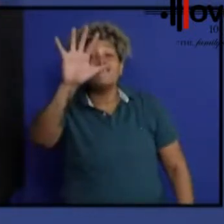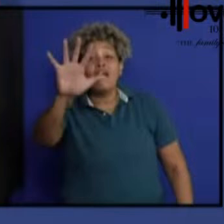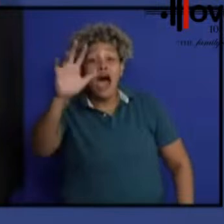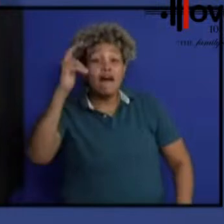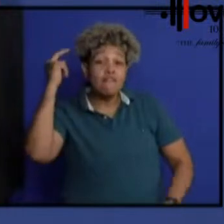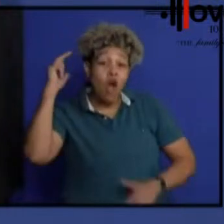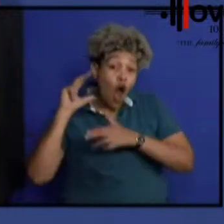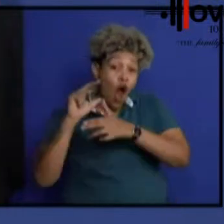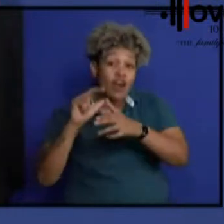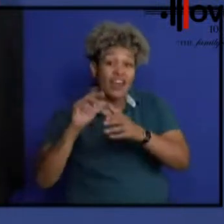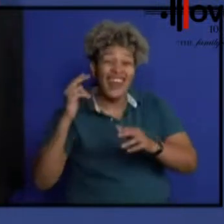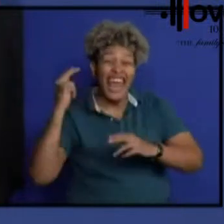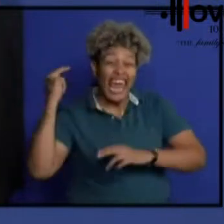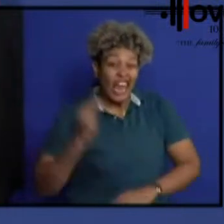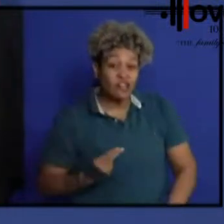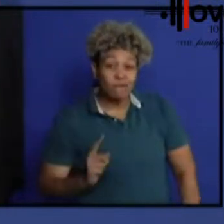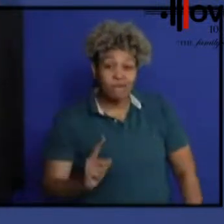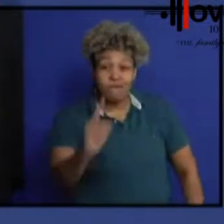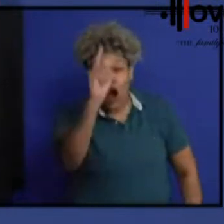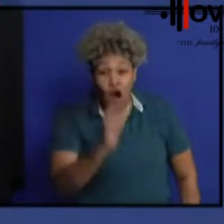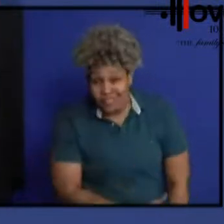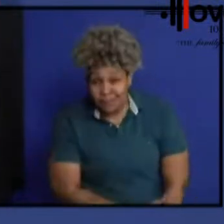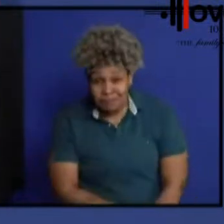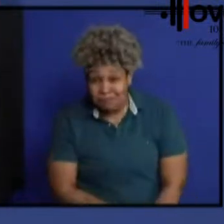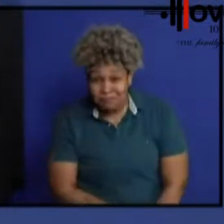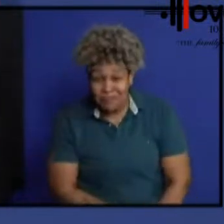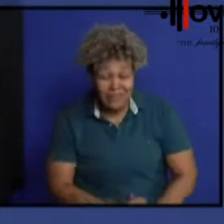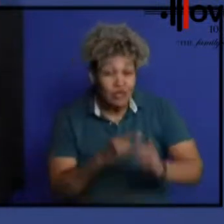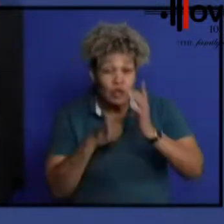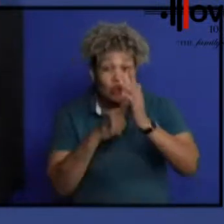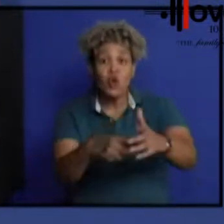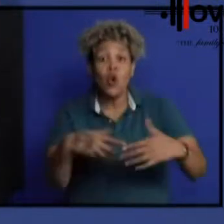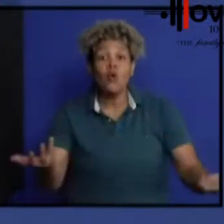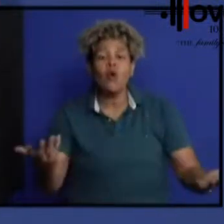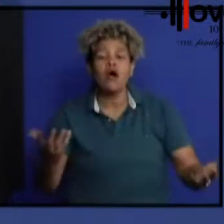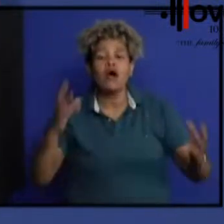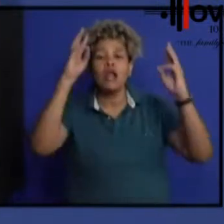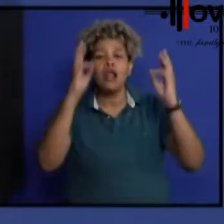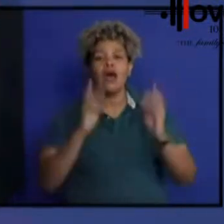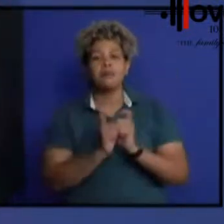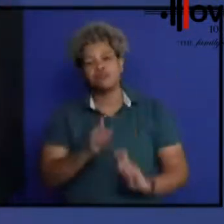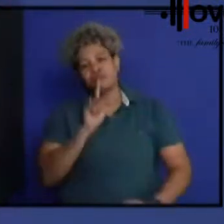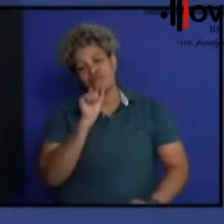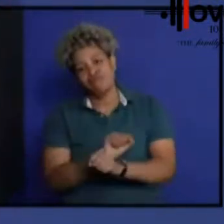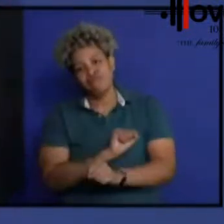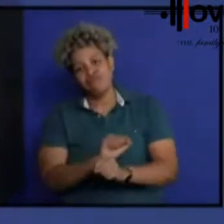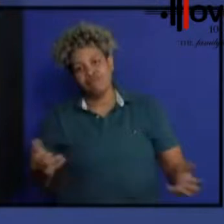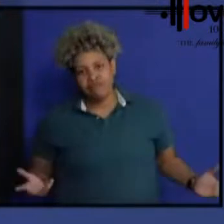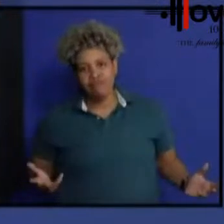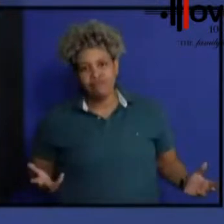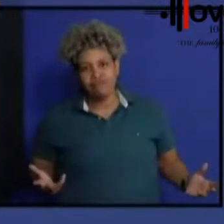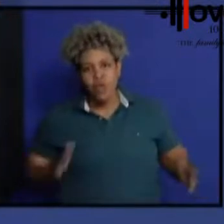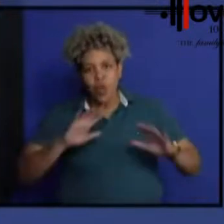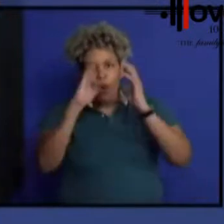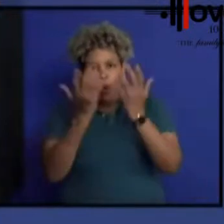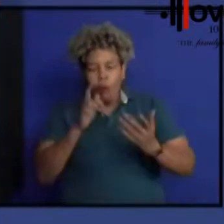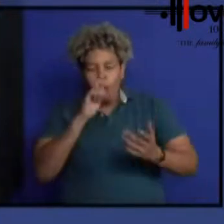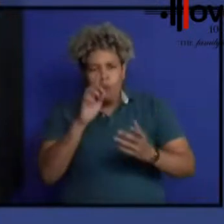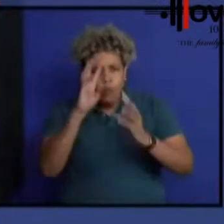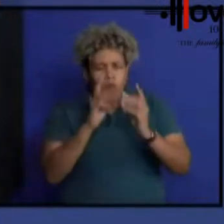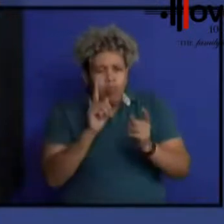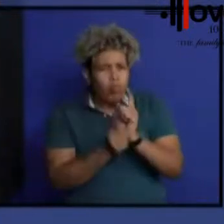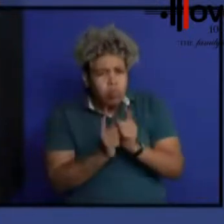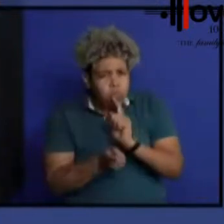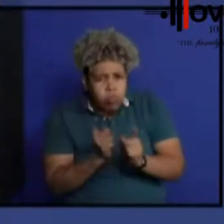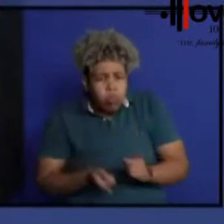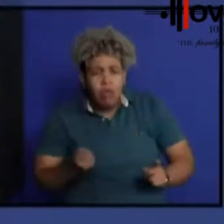record. It highlights the growing impact of climate change on global weather patterns, particularly